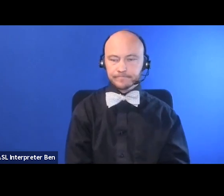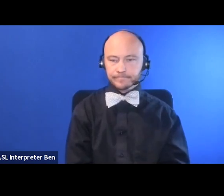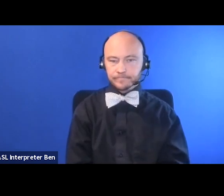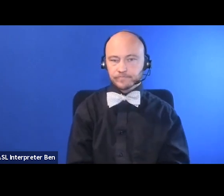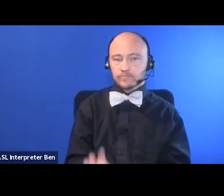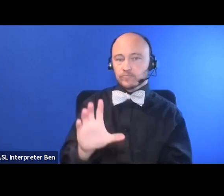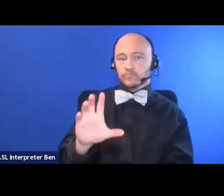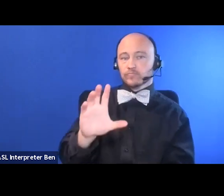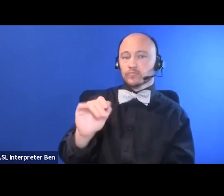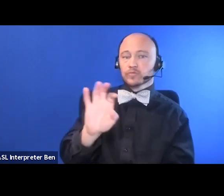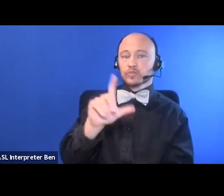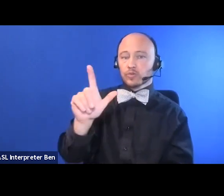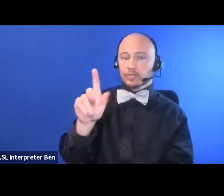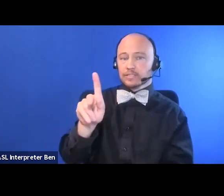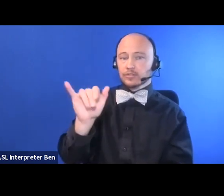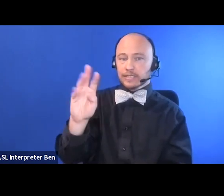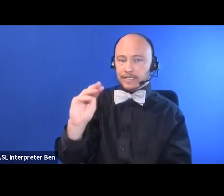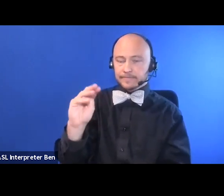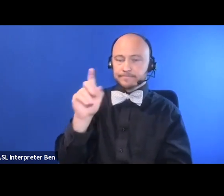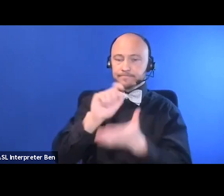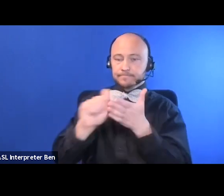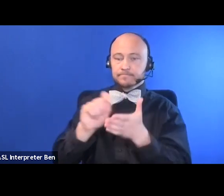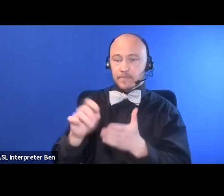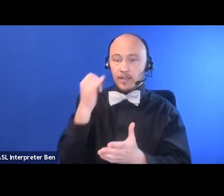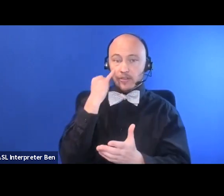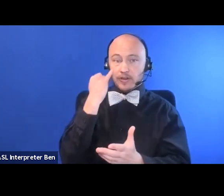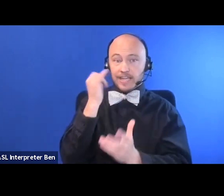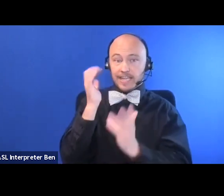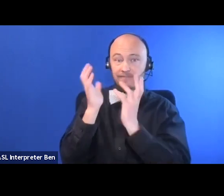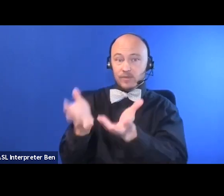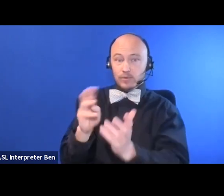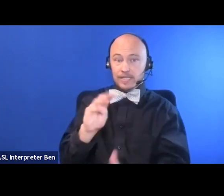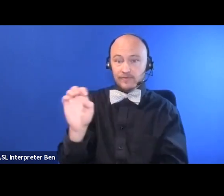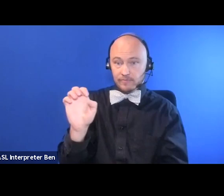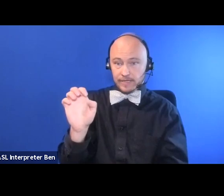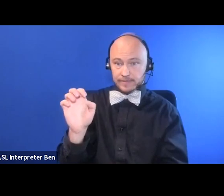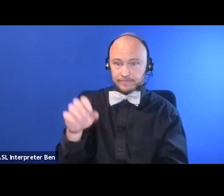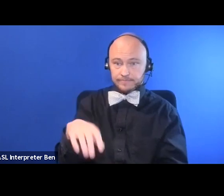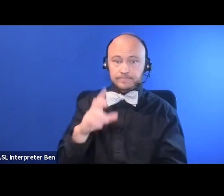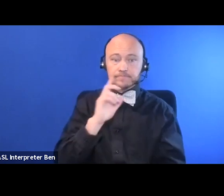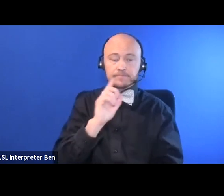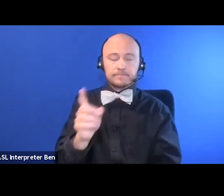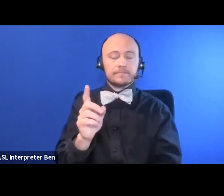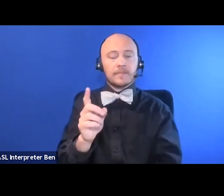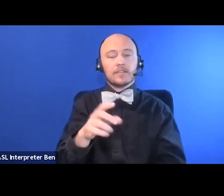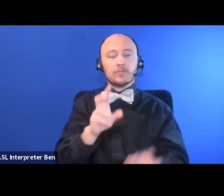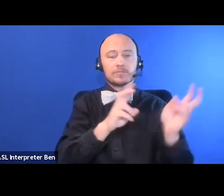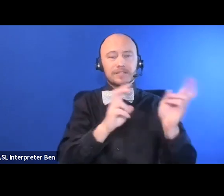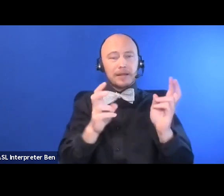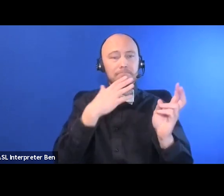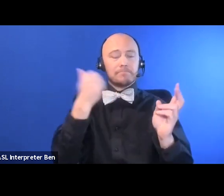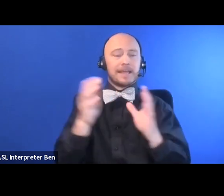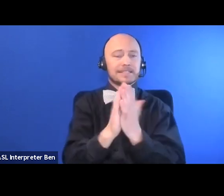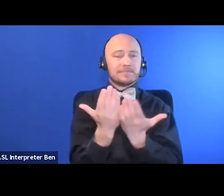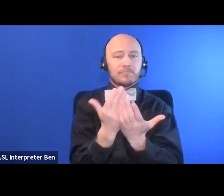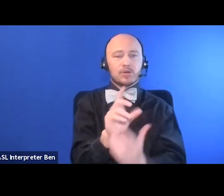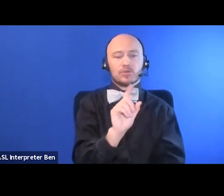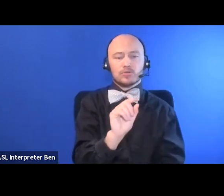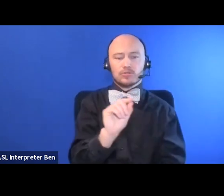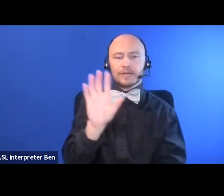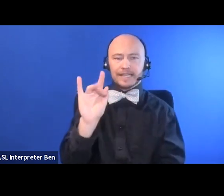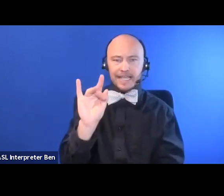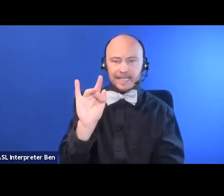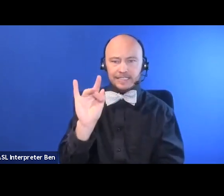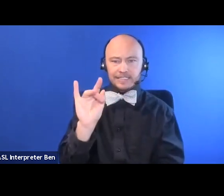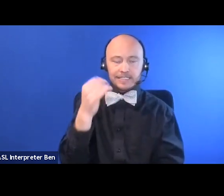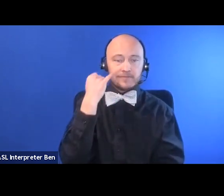Crystal Hana Kim is the author of If You Leave Me, which was a bookless editor's choice title and named a best book of 2018 by